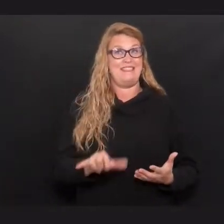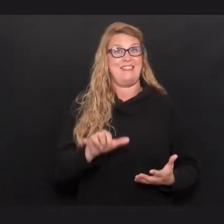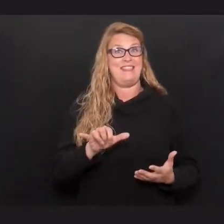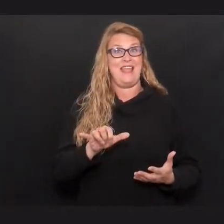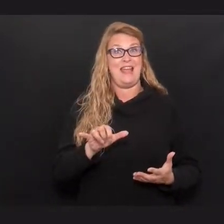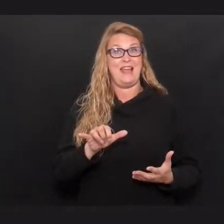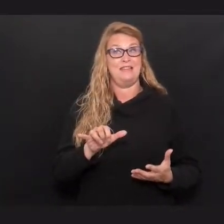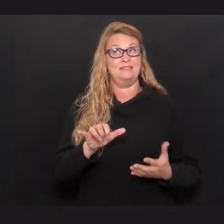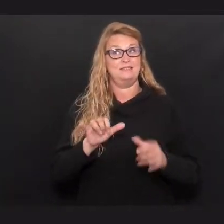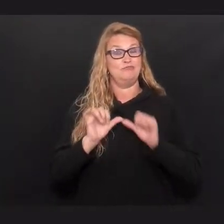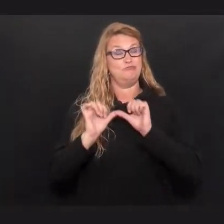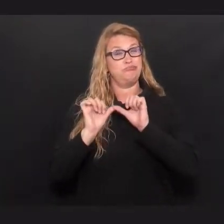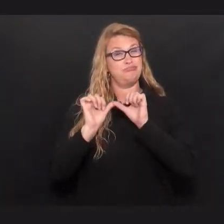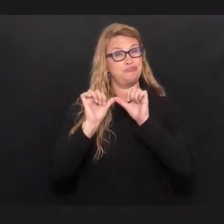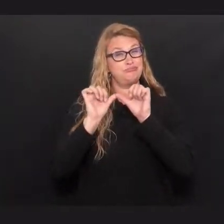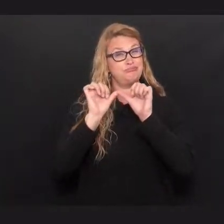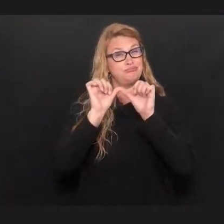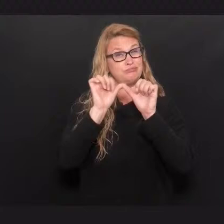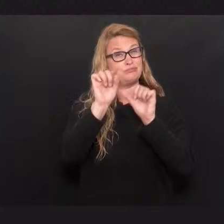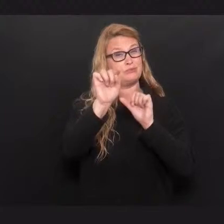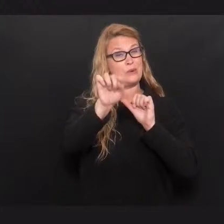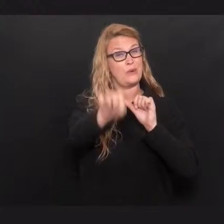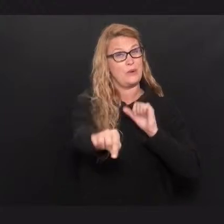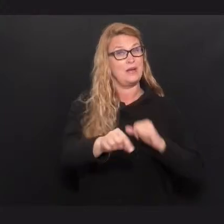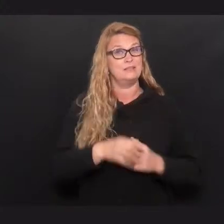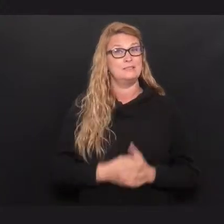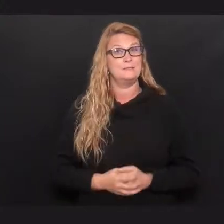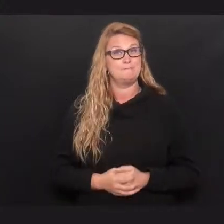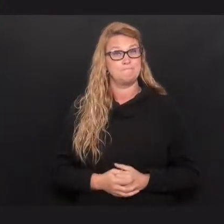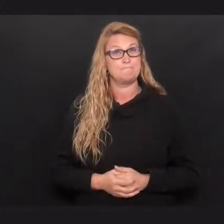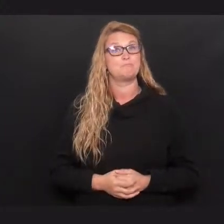slog to get to, the